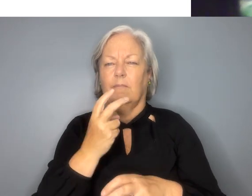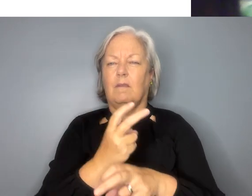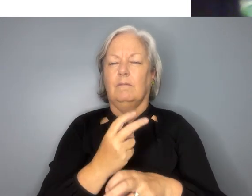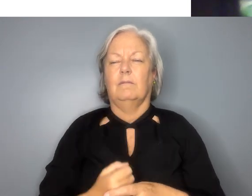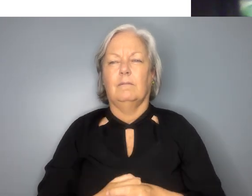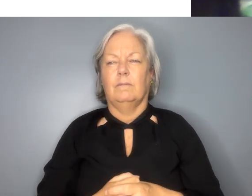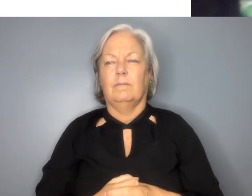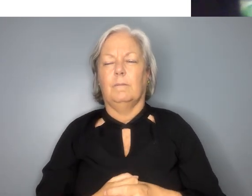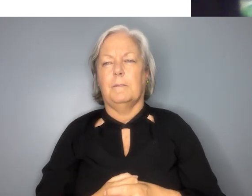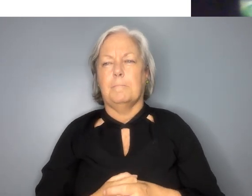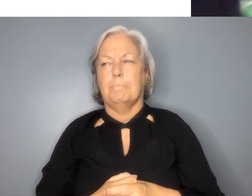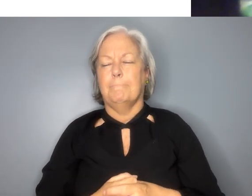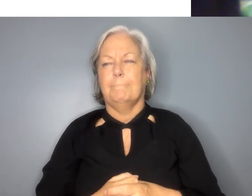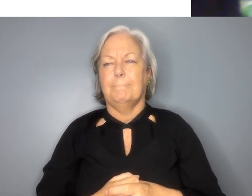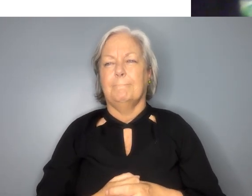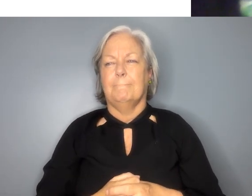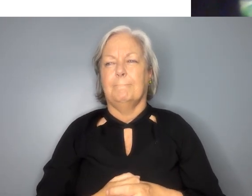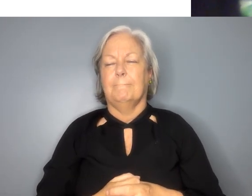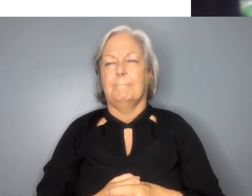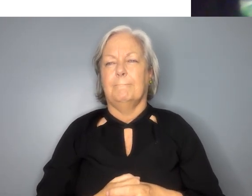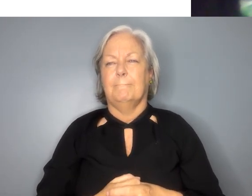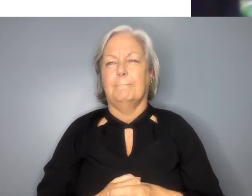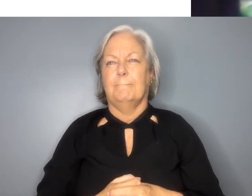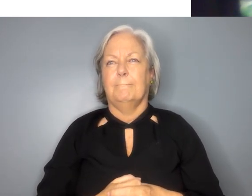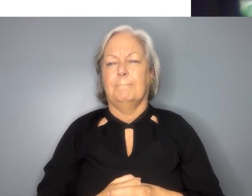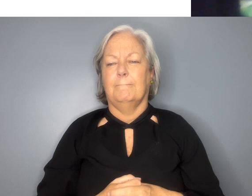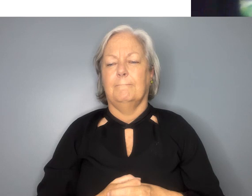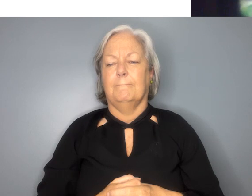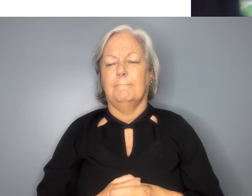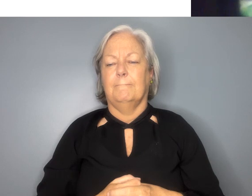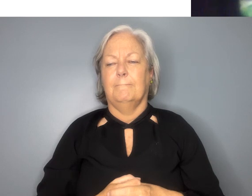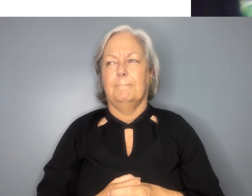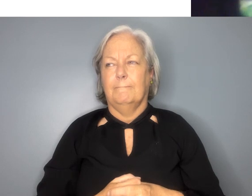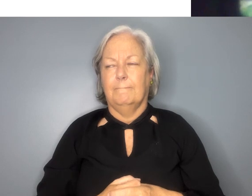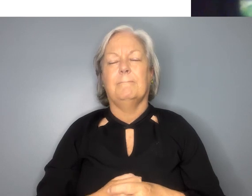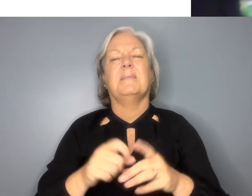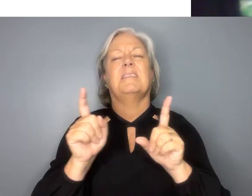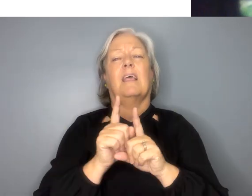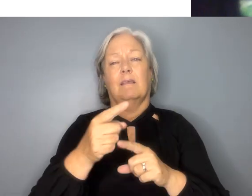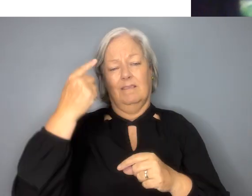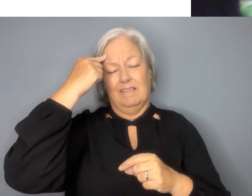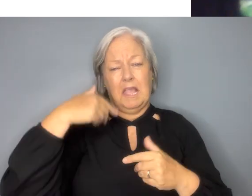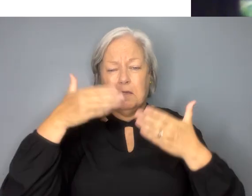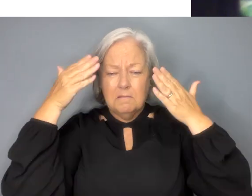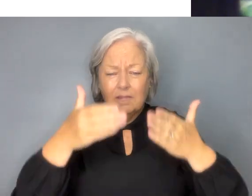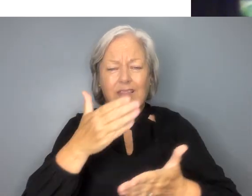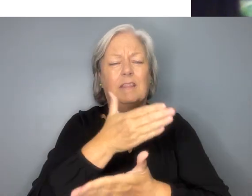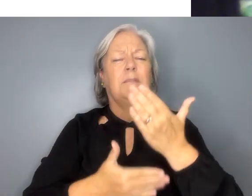discovering my identity beyond purely the medicalization of disability,